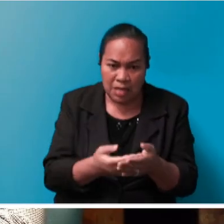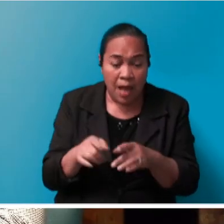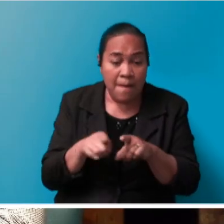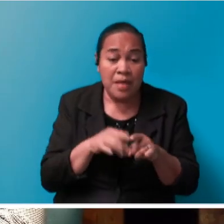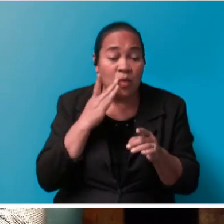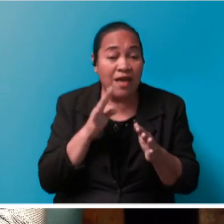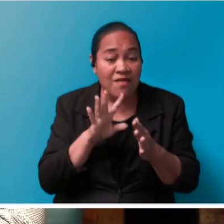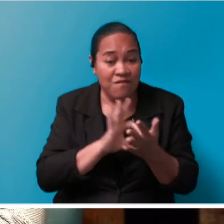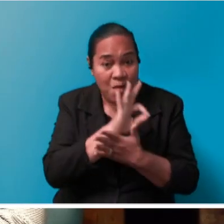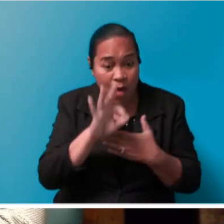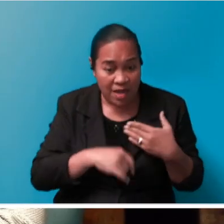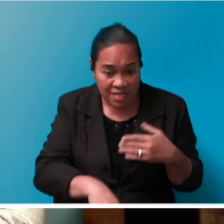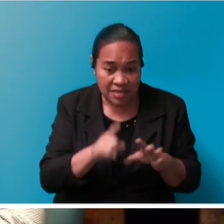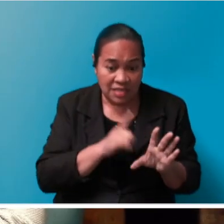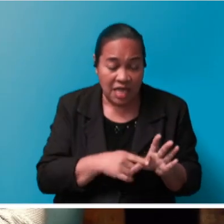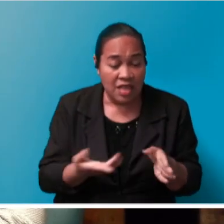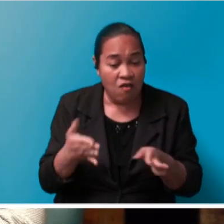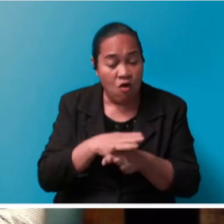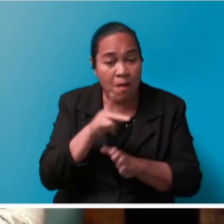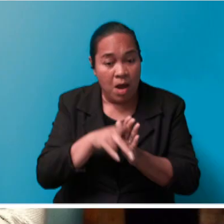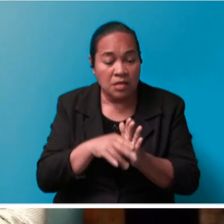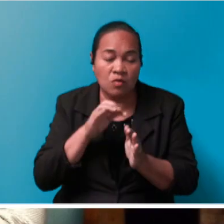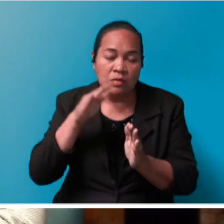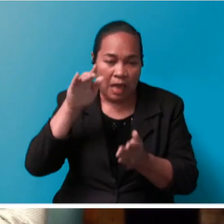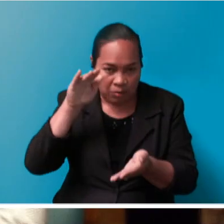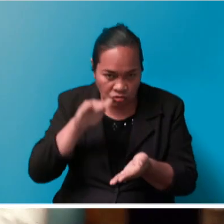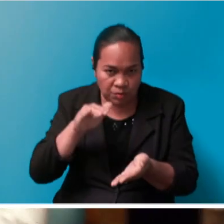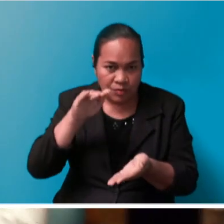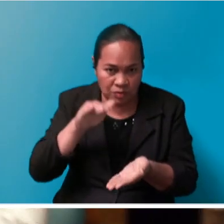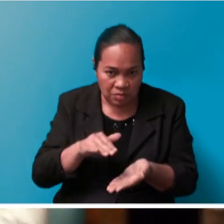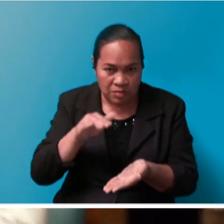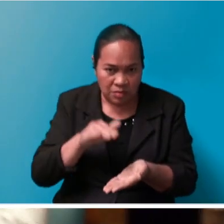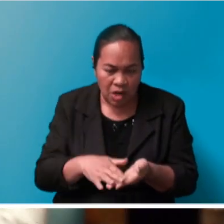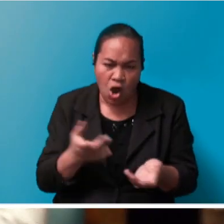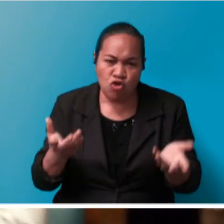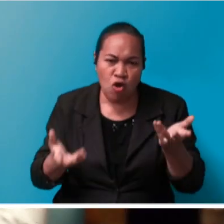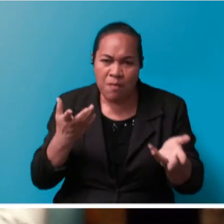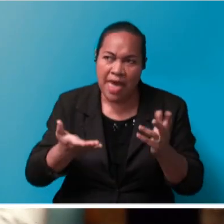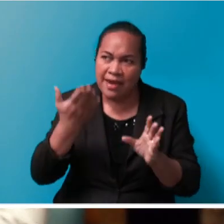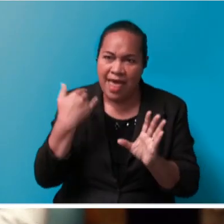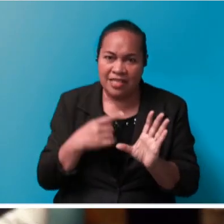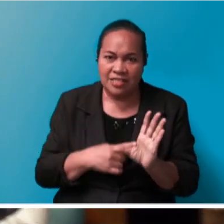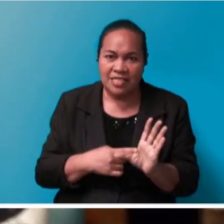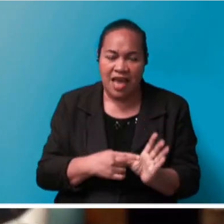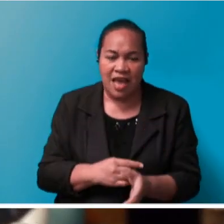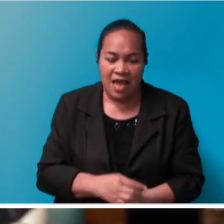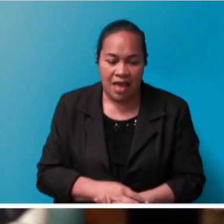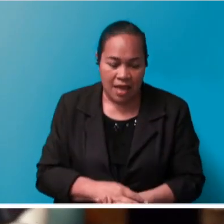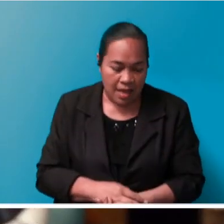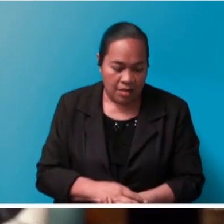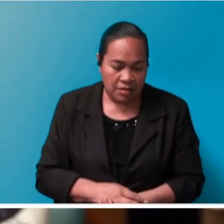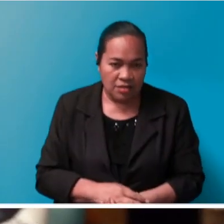February this year, overall prices have been coming down compared to the same period last year. Inflation rate